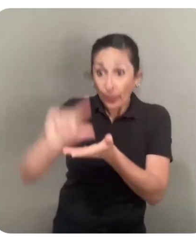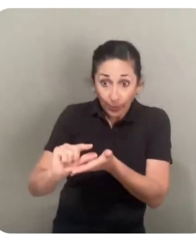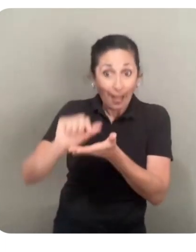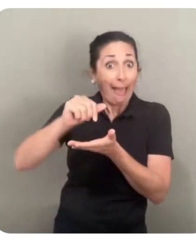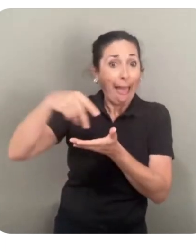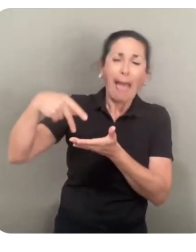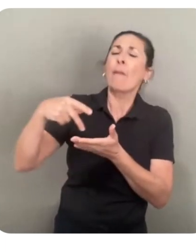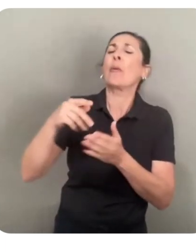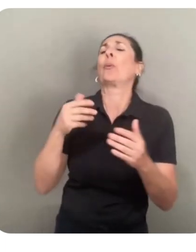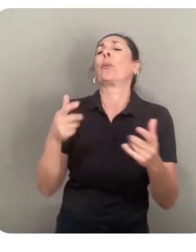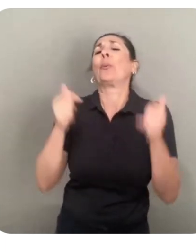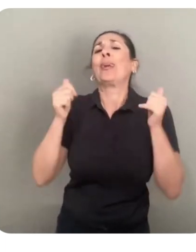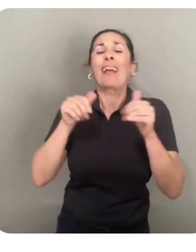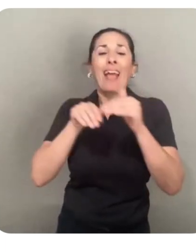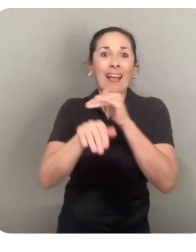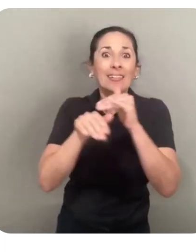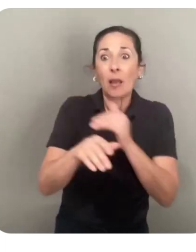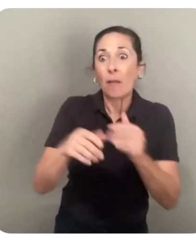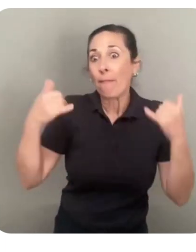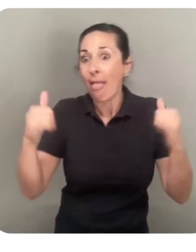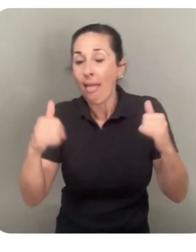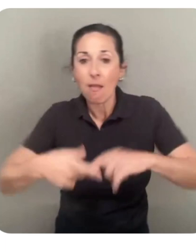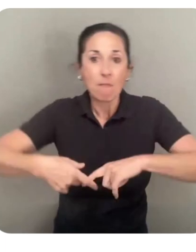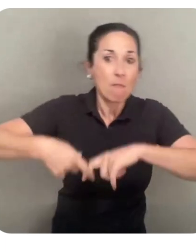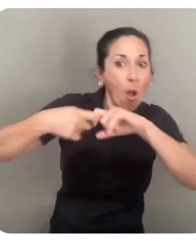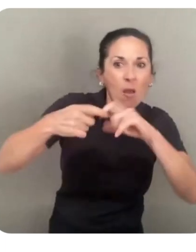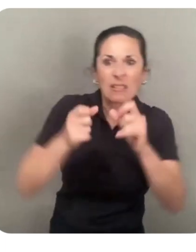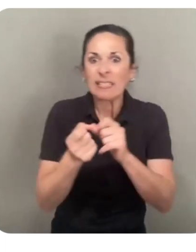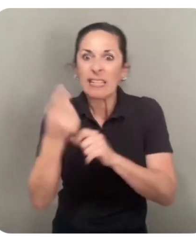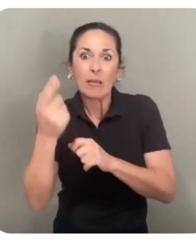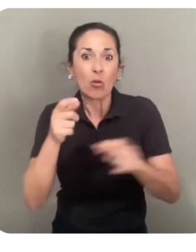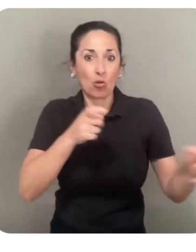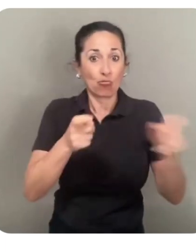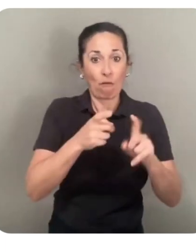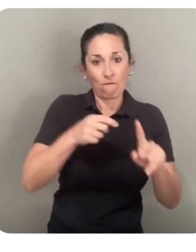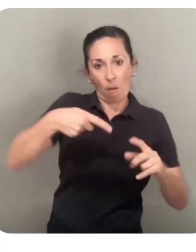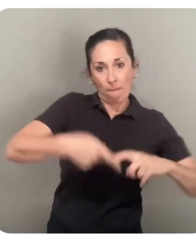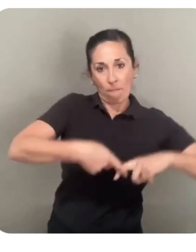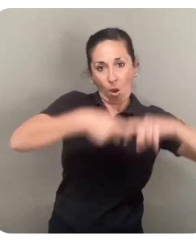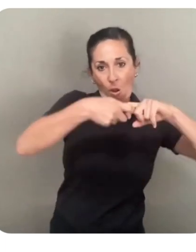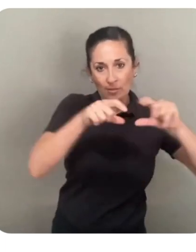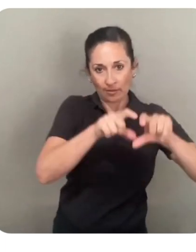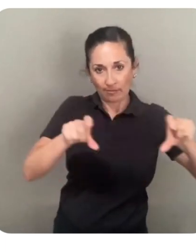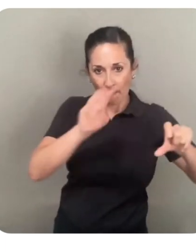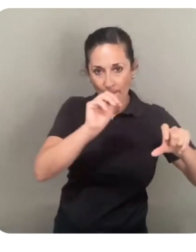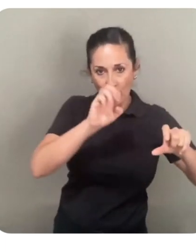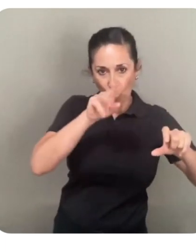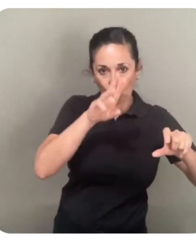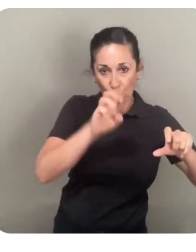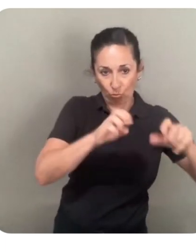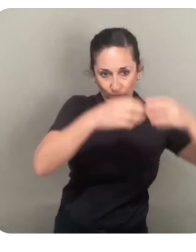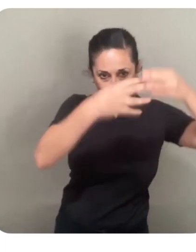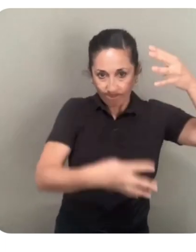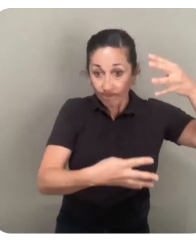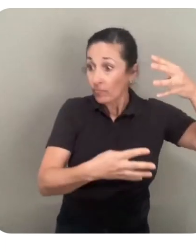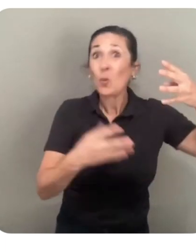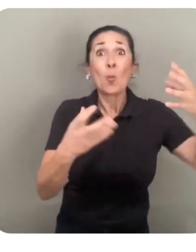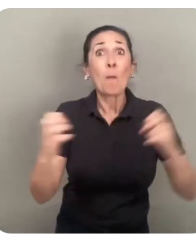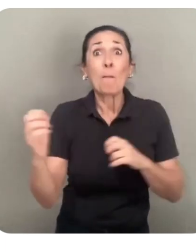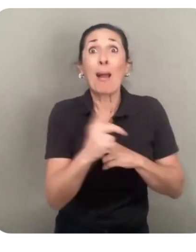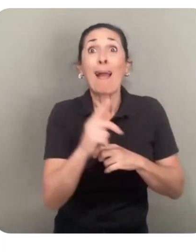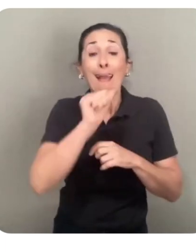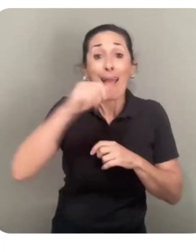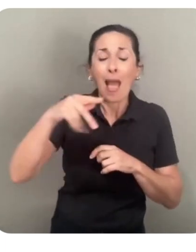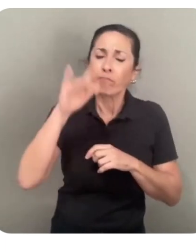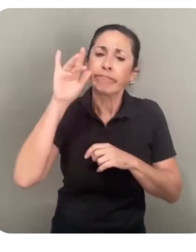quick access to play, pause, and skip controls right from the pause menu. If you want to go back to the app, you can simply